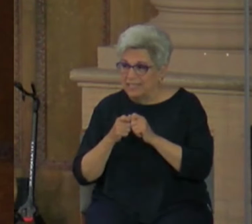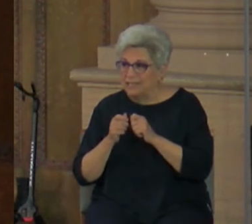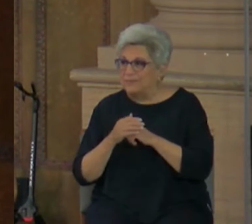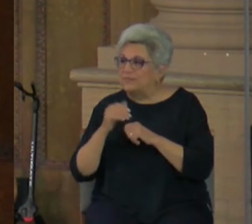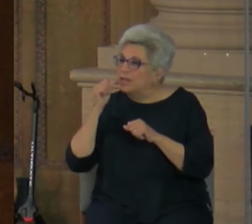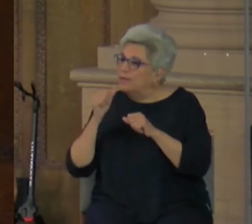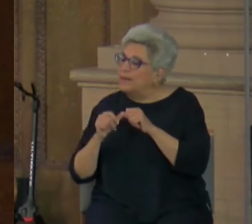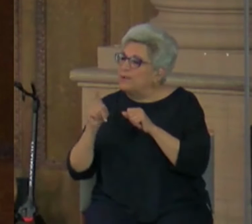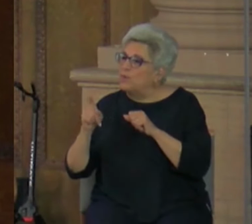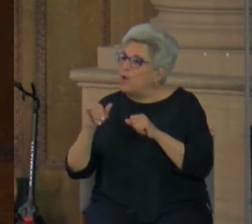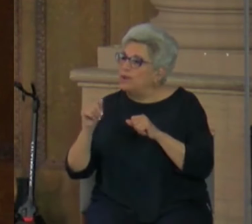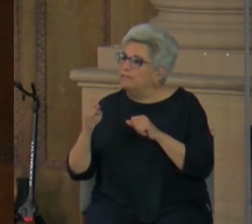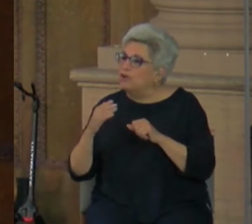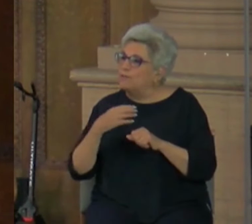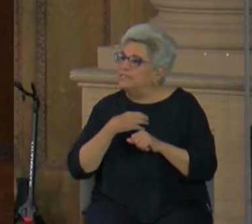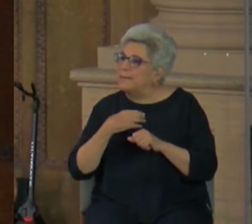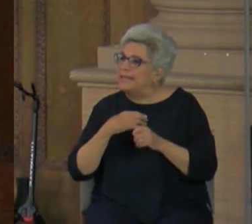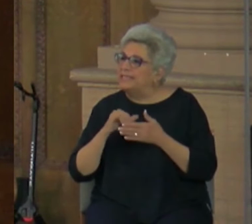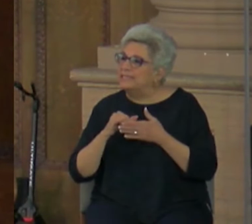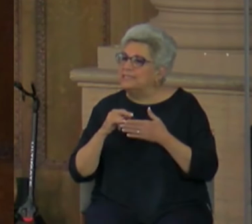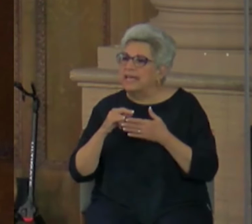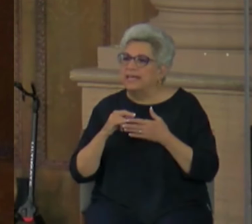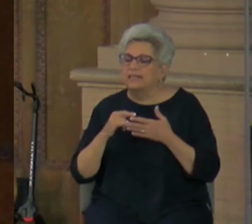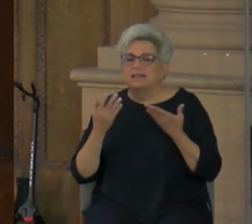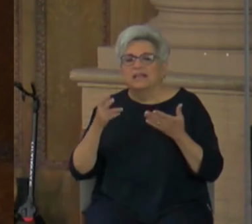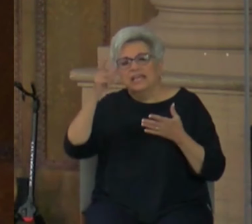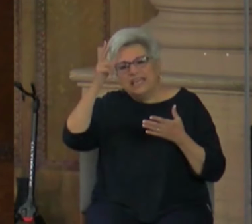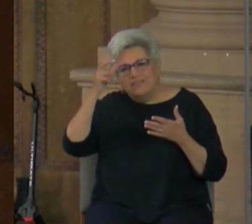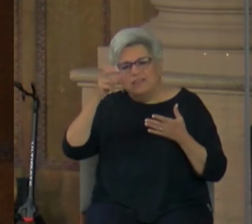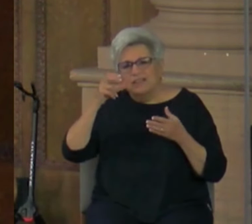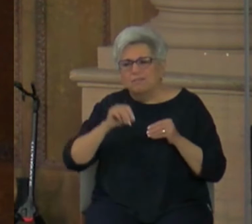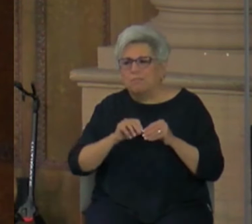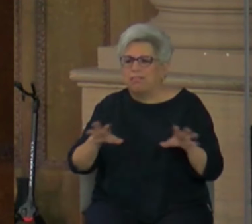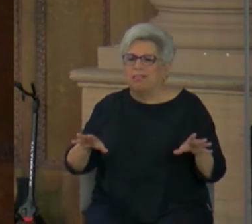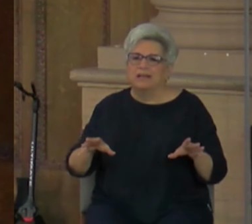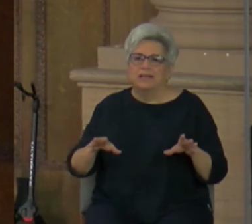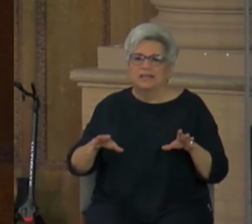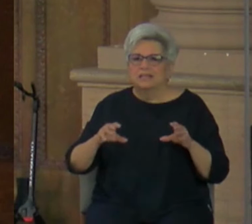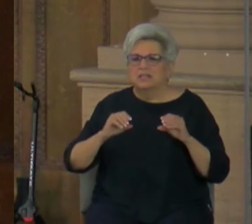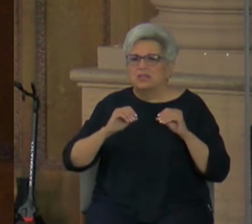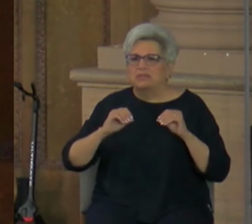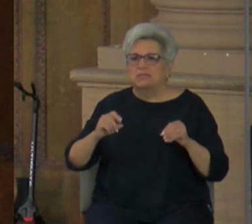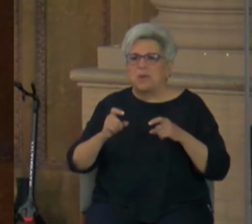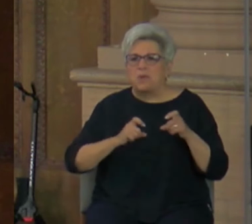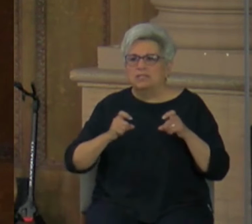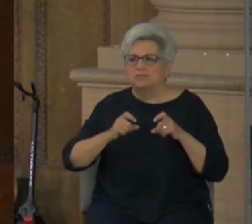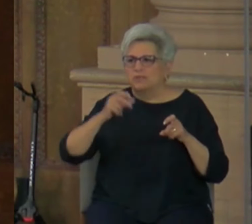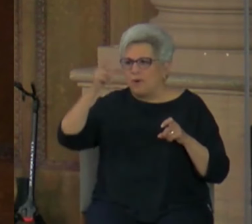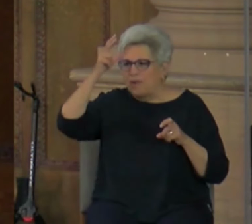Remember, one of Job's complaints is there is no limit on evil in the world. There's no limit on evil people out there.